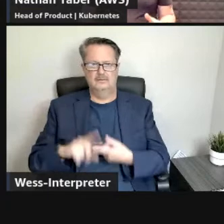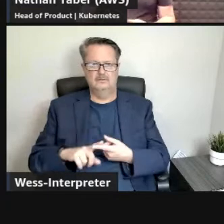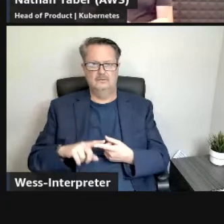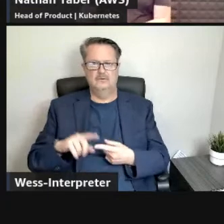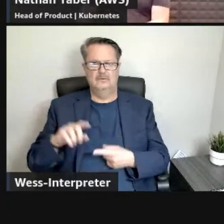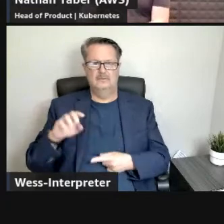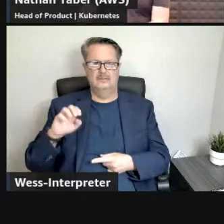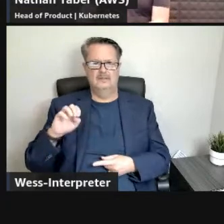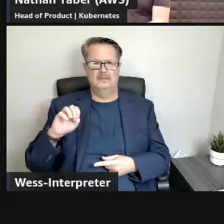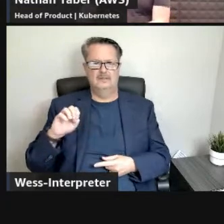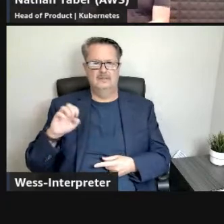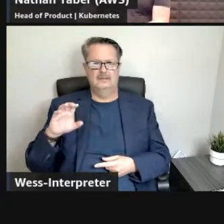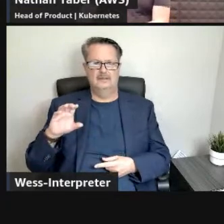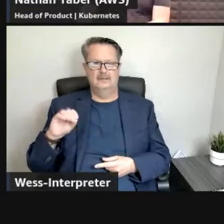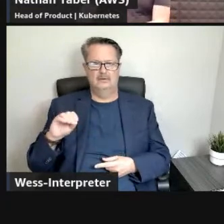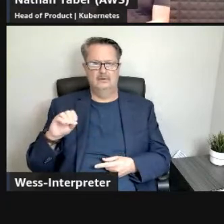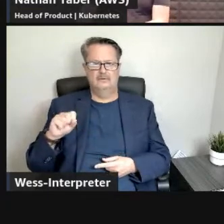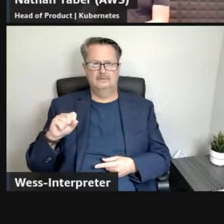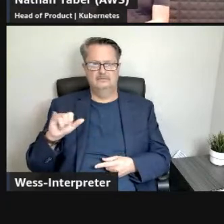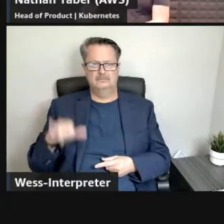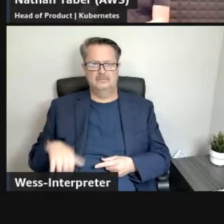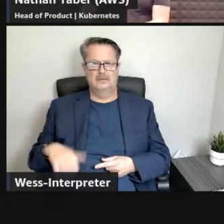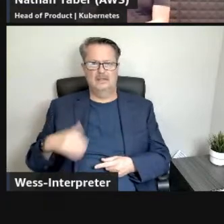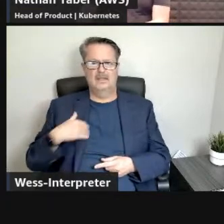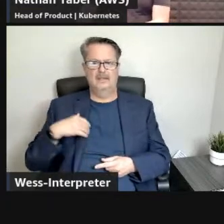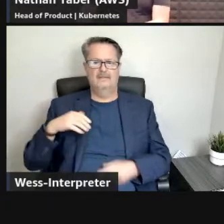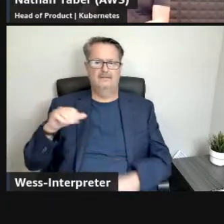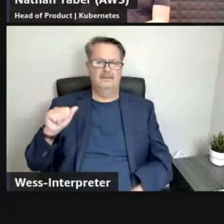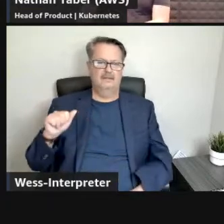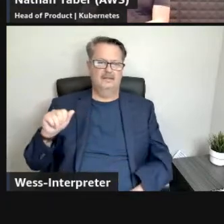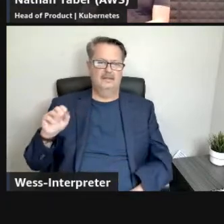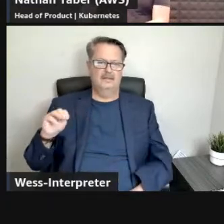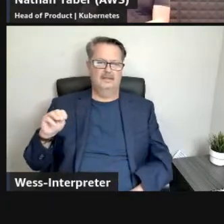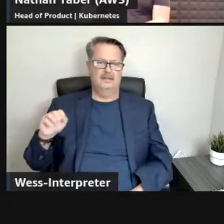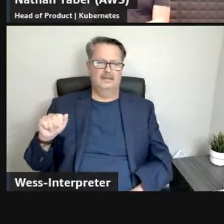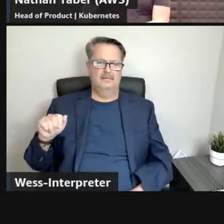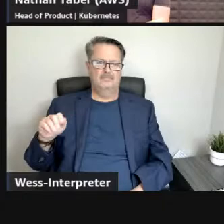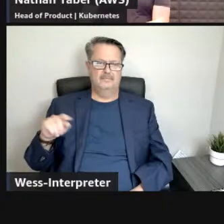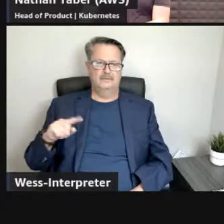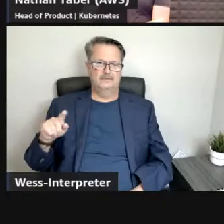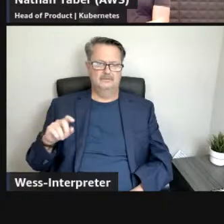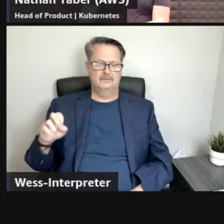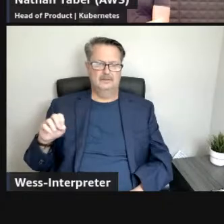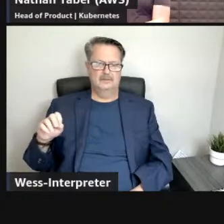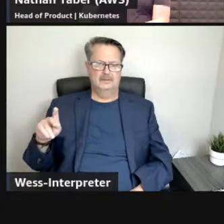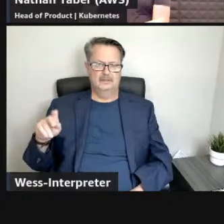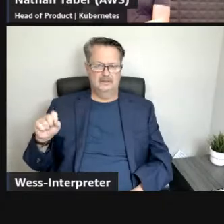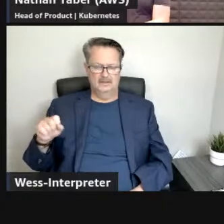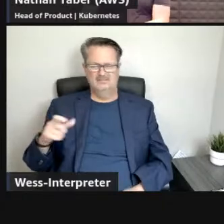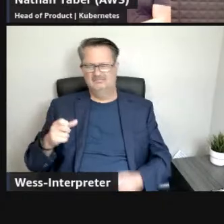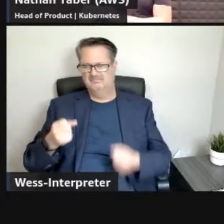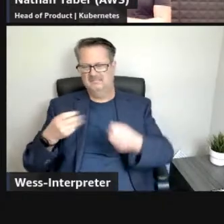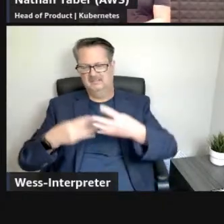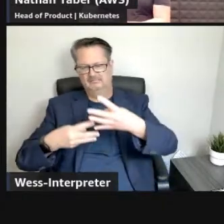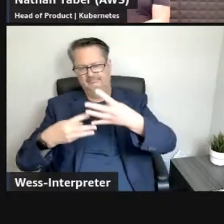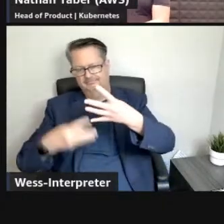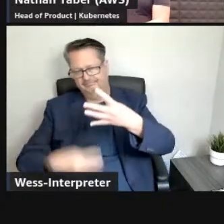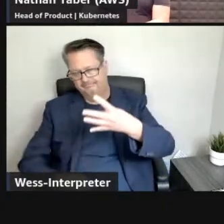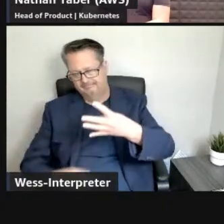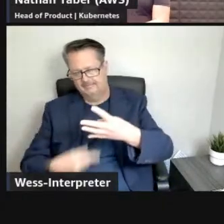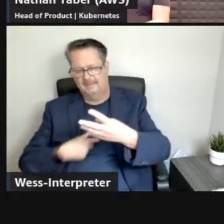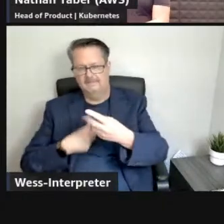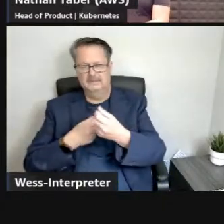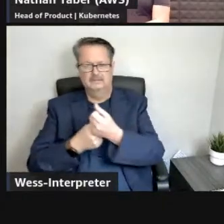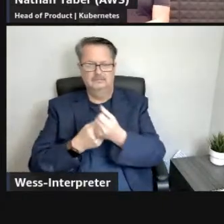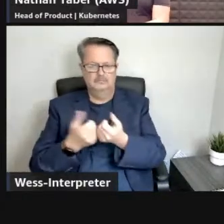Amazon EKS, and there's a lot of other things, and I think Barry talked a little bit about this morning. There's supporting